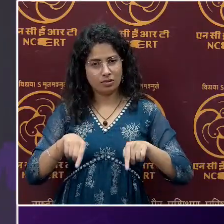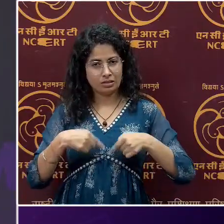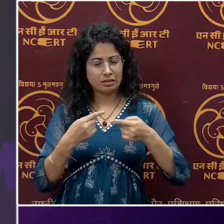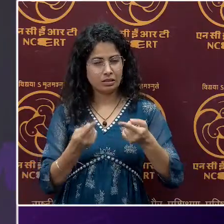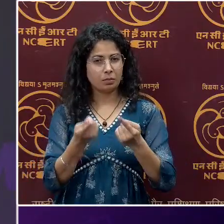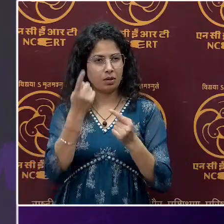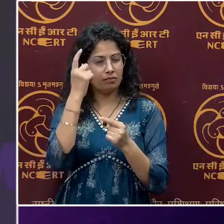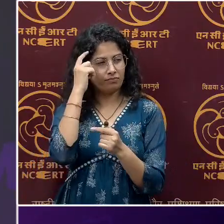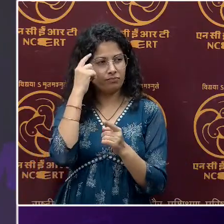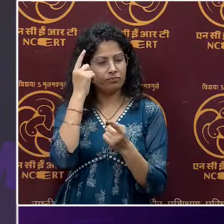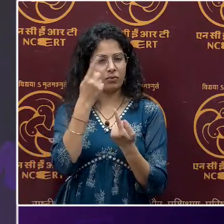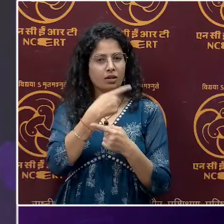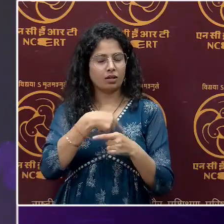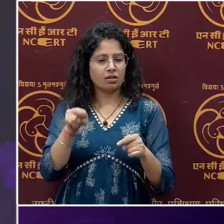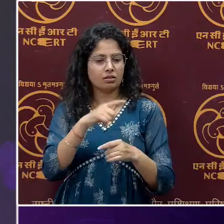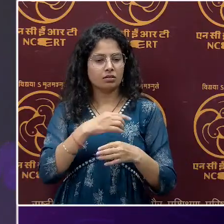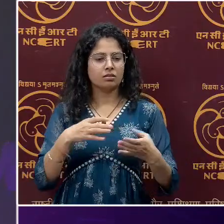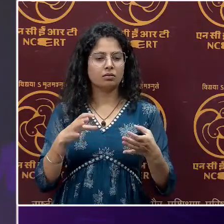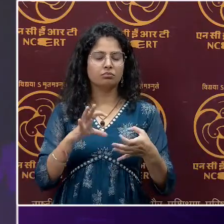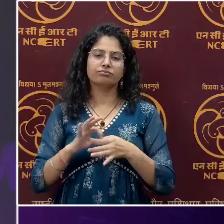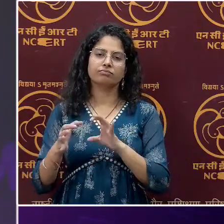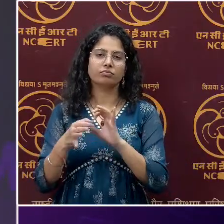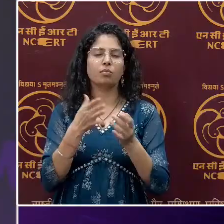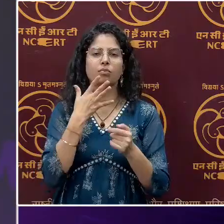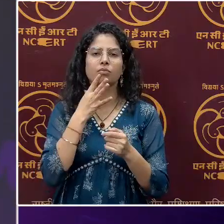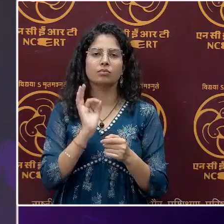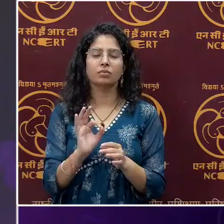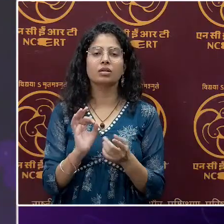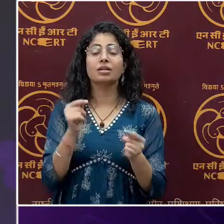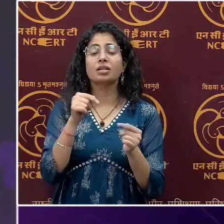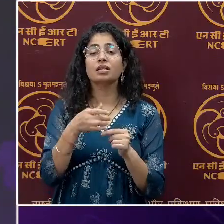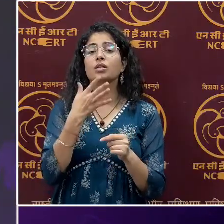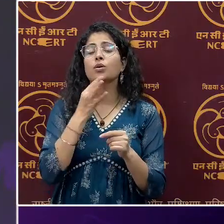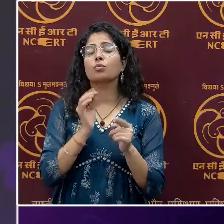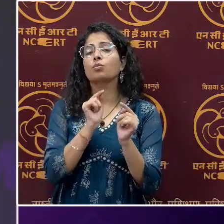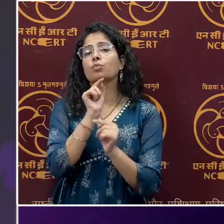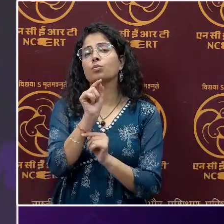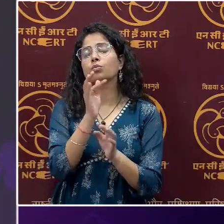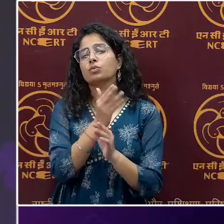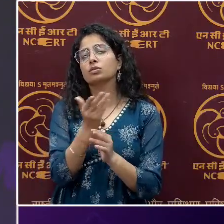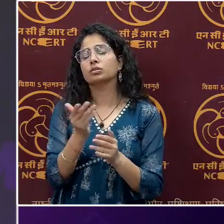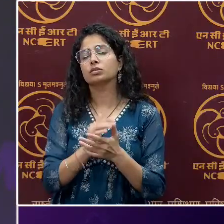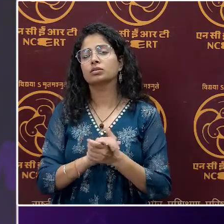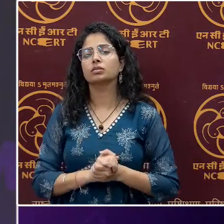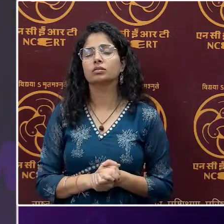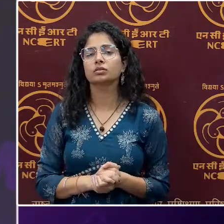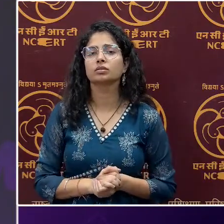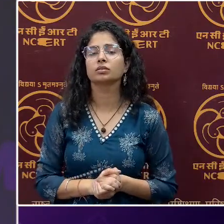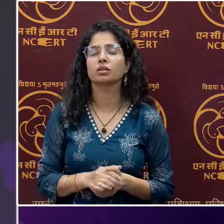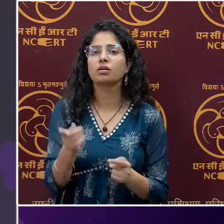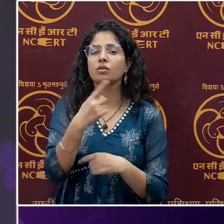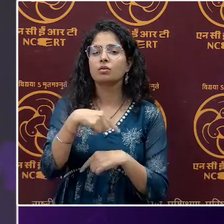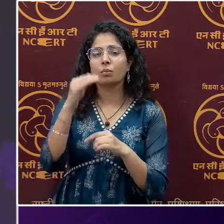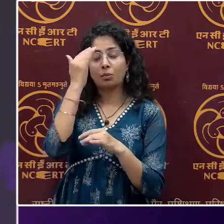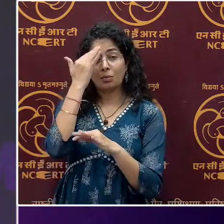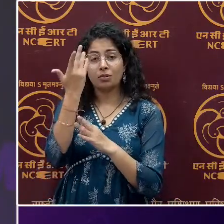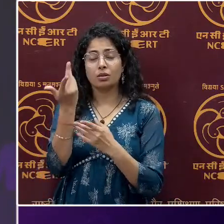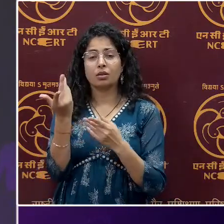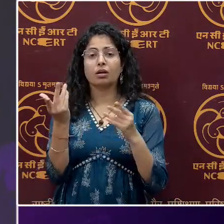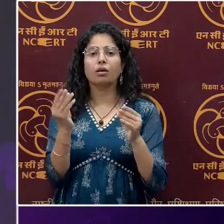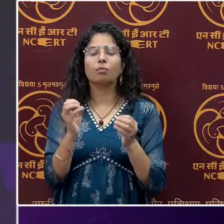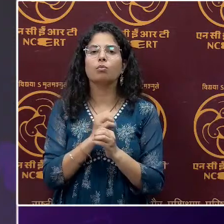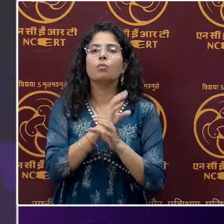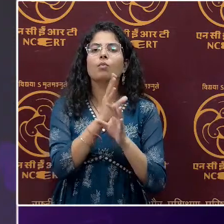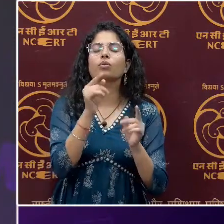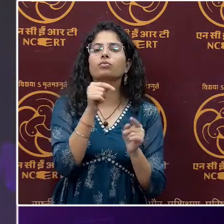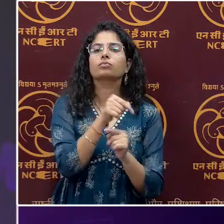together. And also what is the main factor that united them was when they got to know that the bombs are